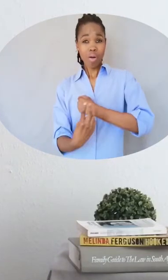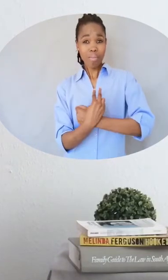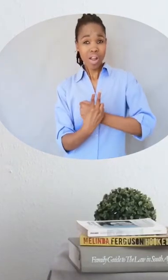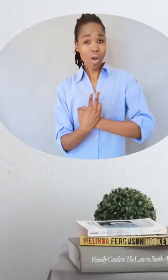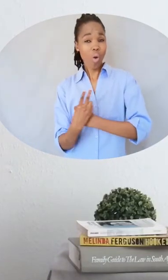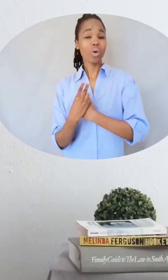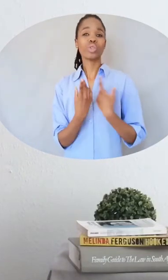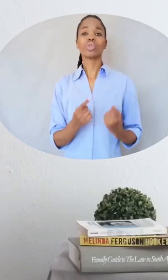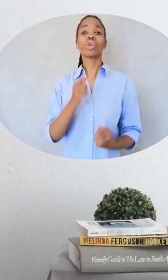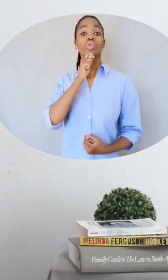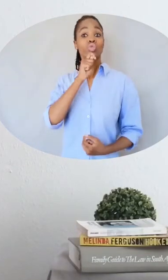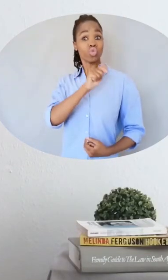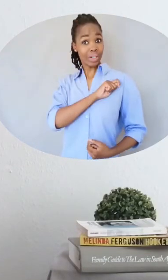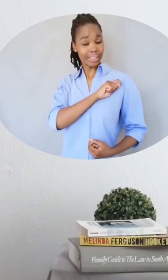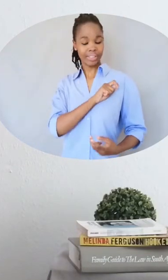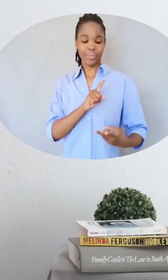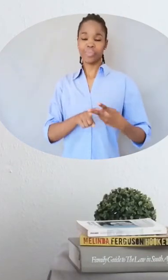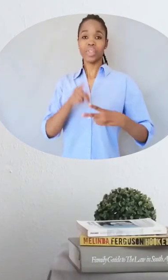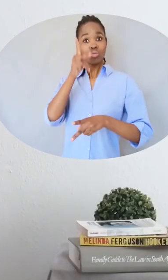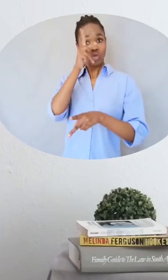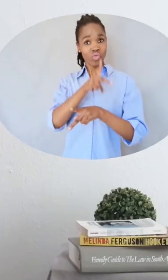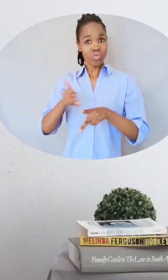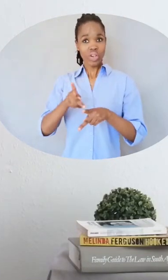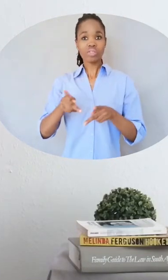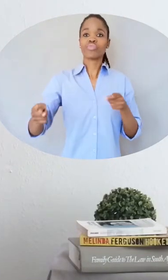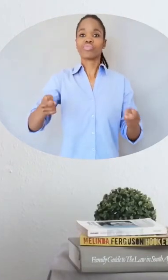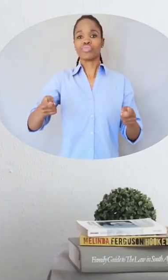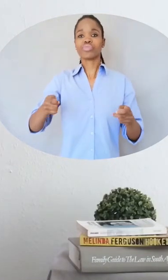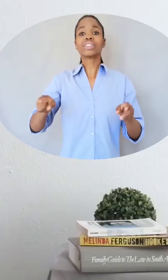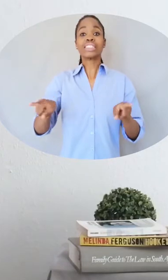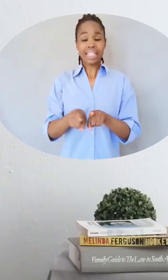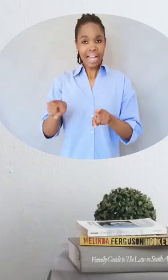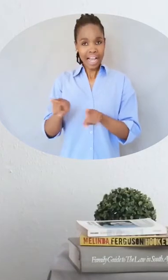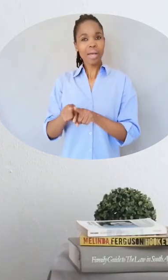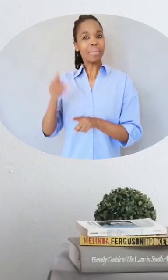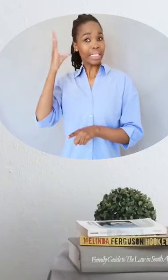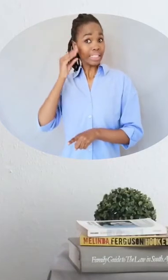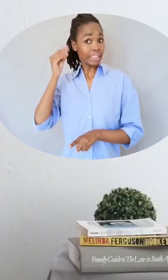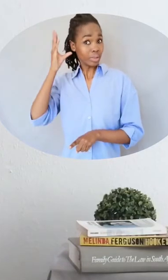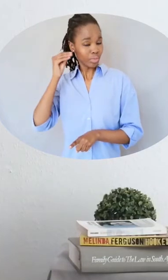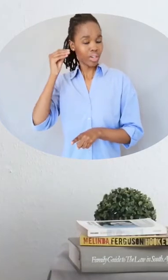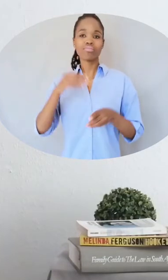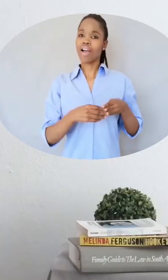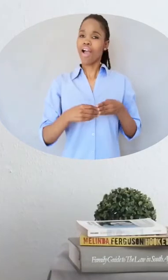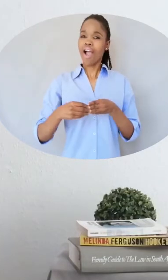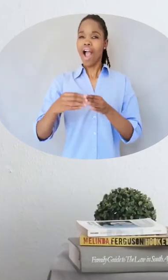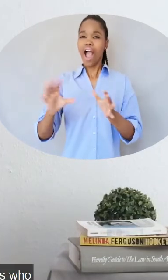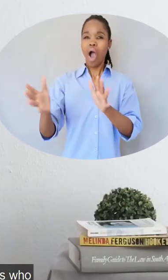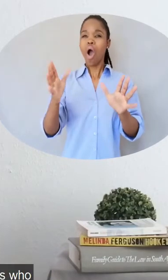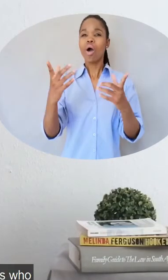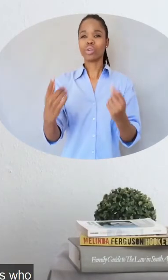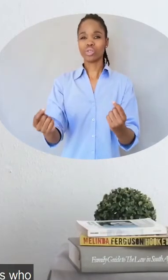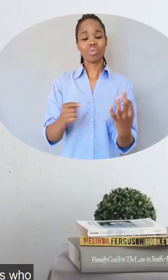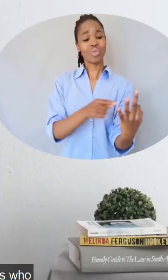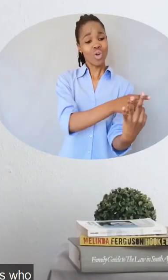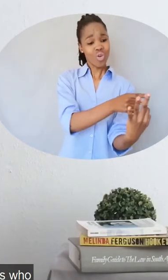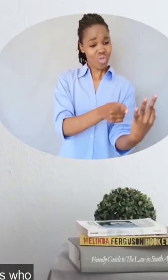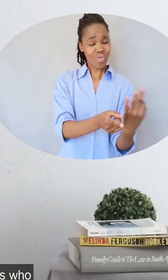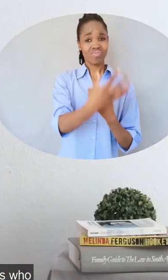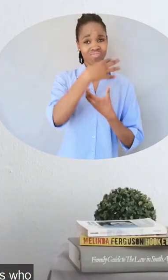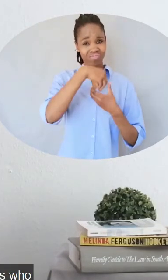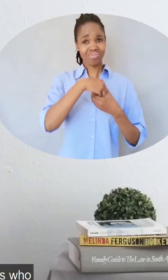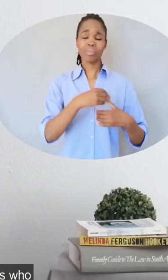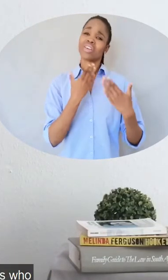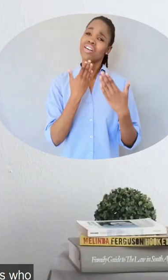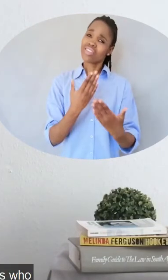crucial for trust, for professionalism, for experience and for guidance and I'm so thankful for the